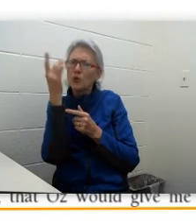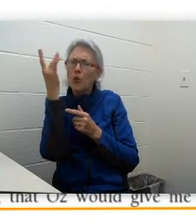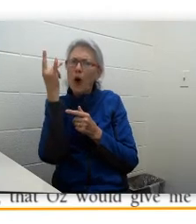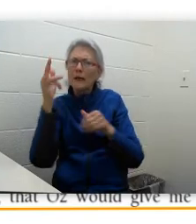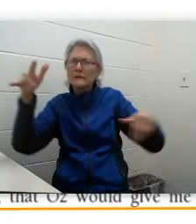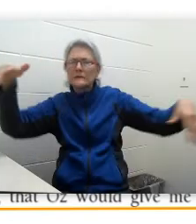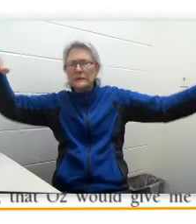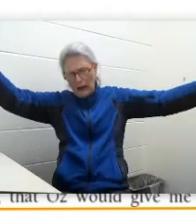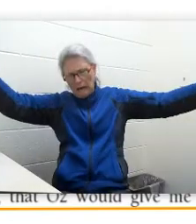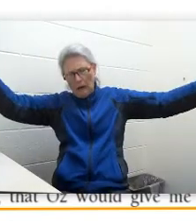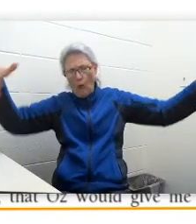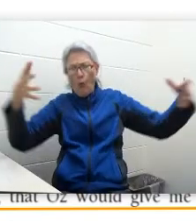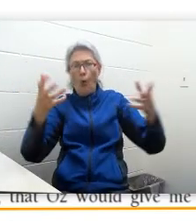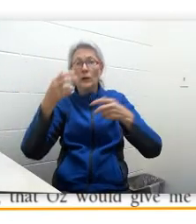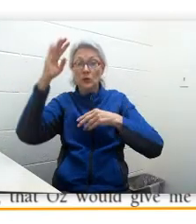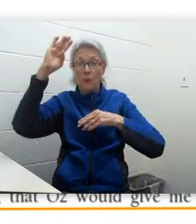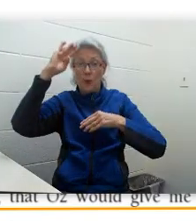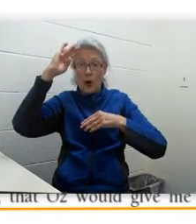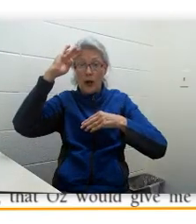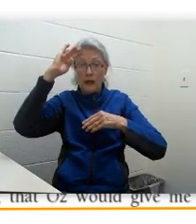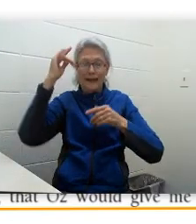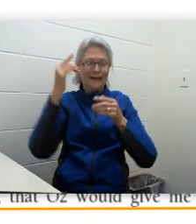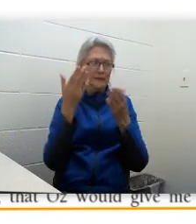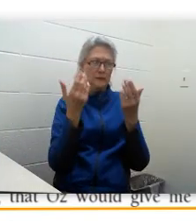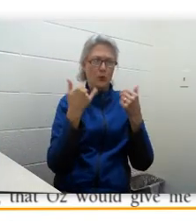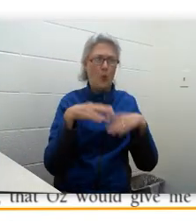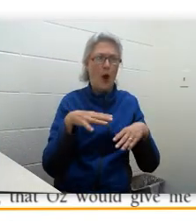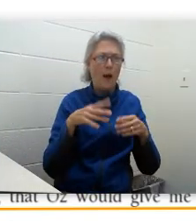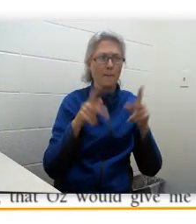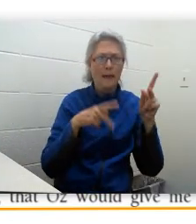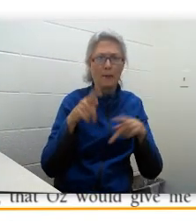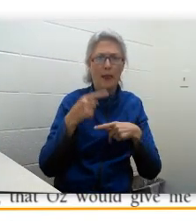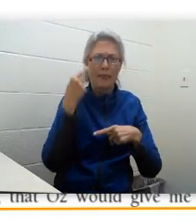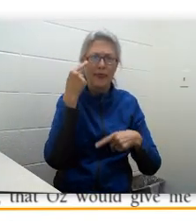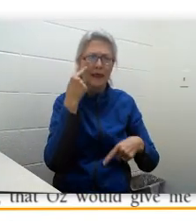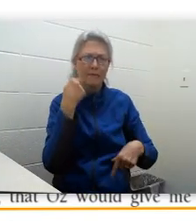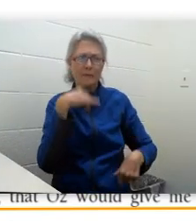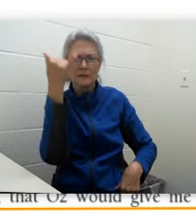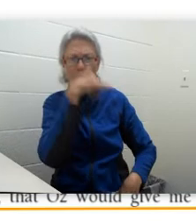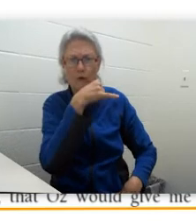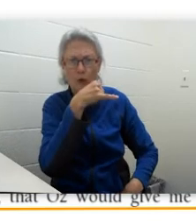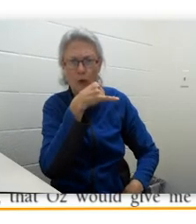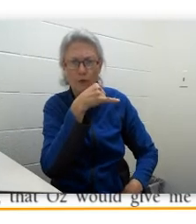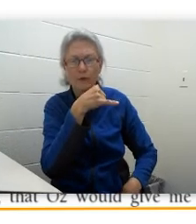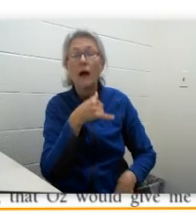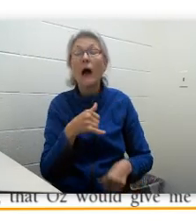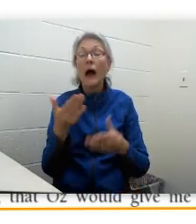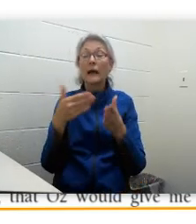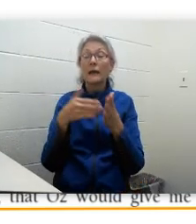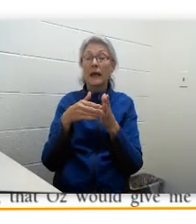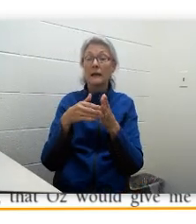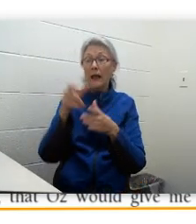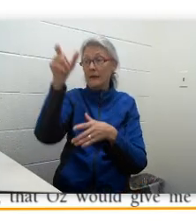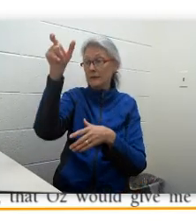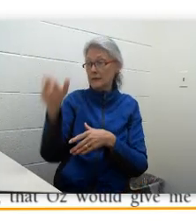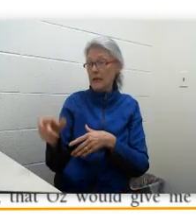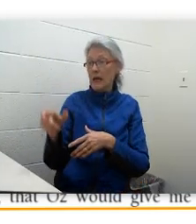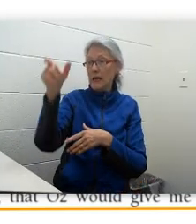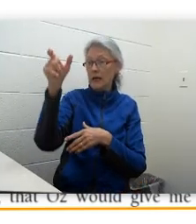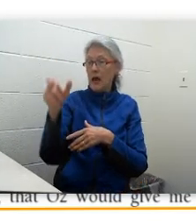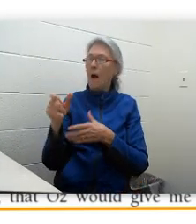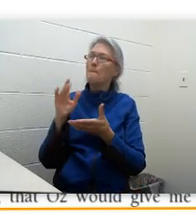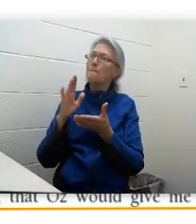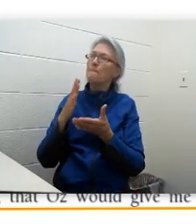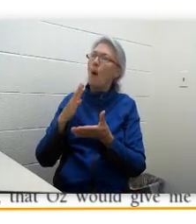Scarecrow wanted a brain is because he does not want people to think of him as a fool. Again, off to the side, I collected